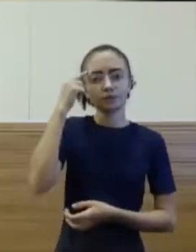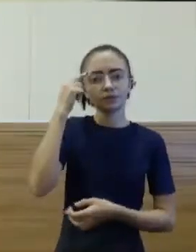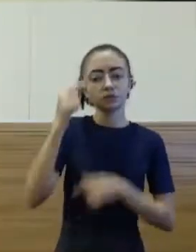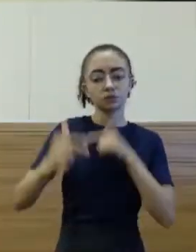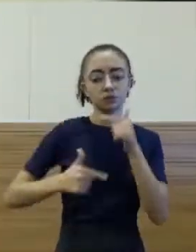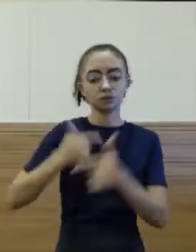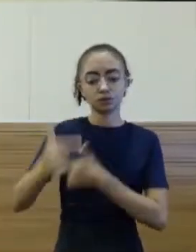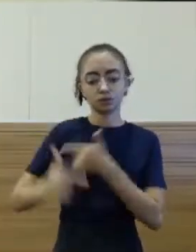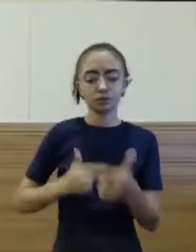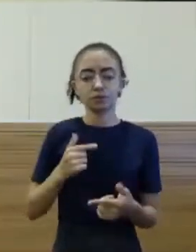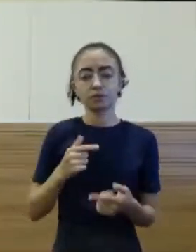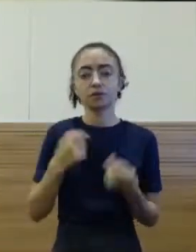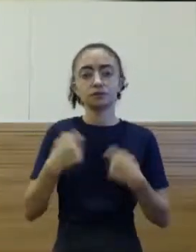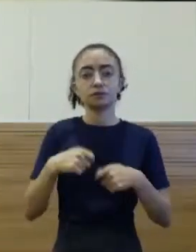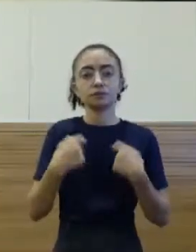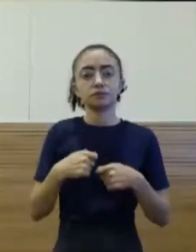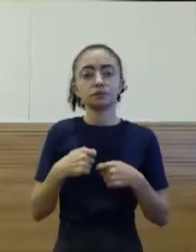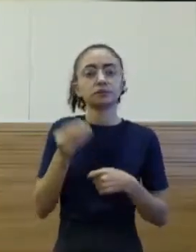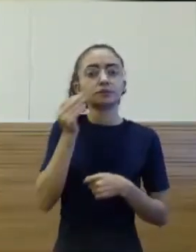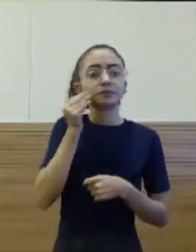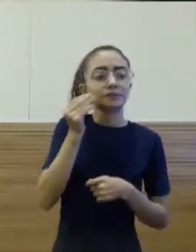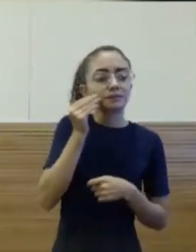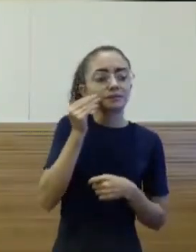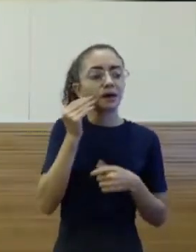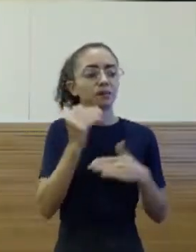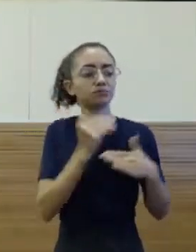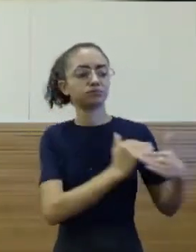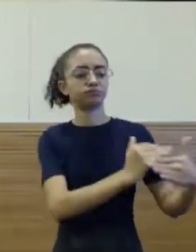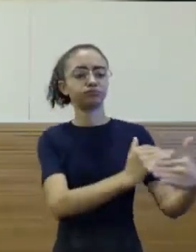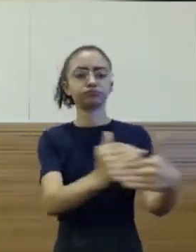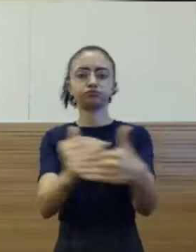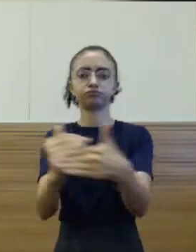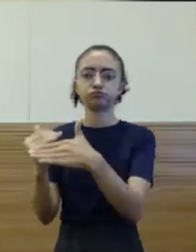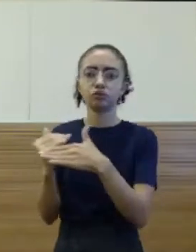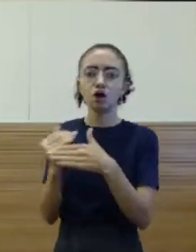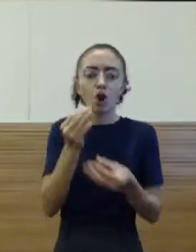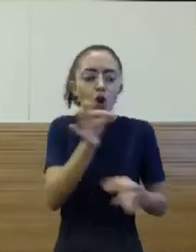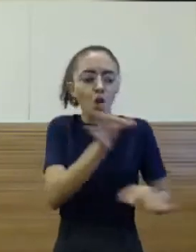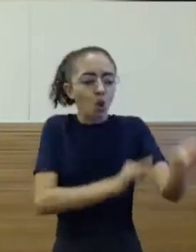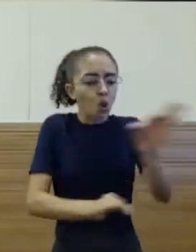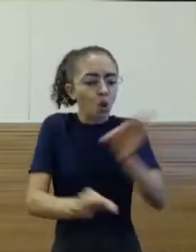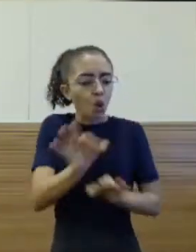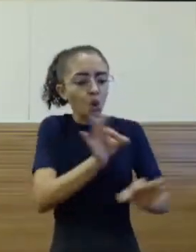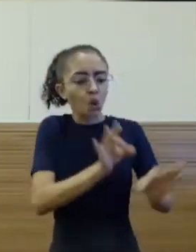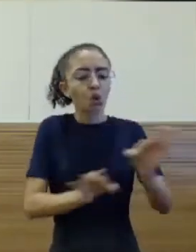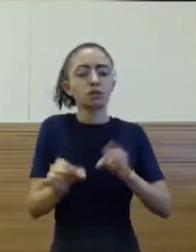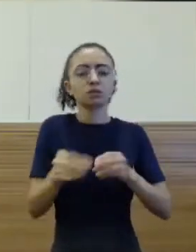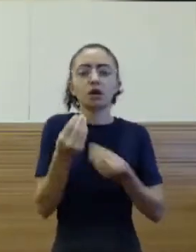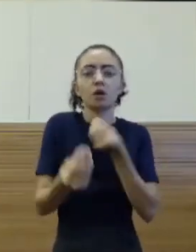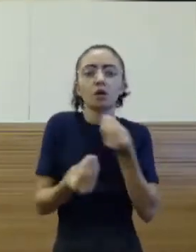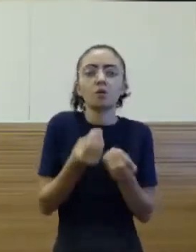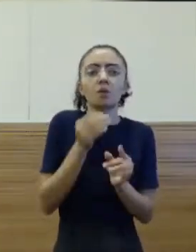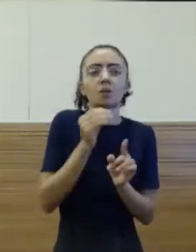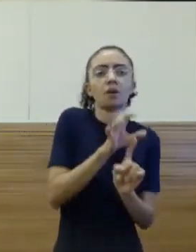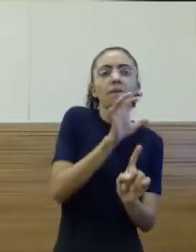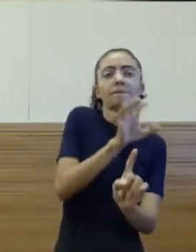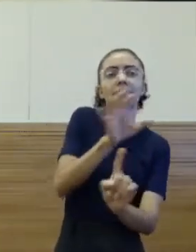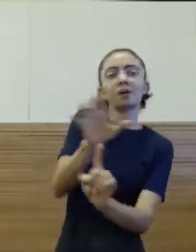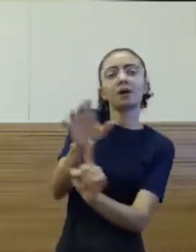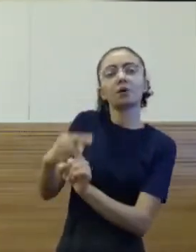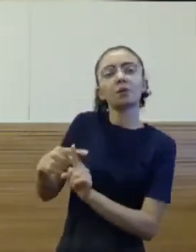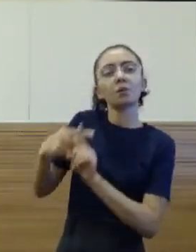the biggest work in our network is to try and systematize what already exists. basically showing the positive